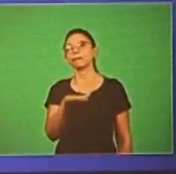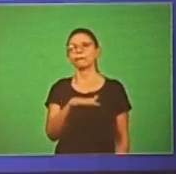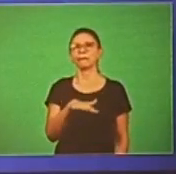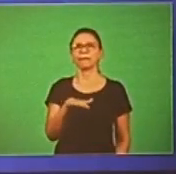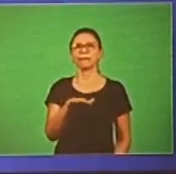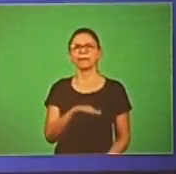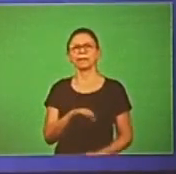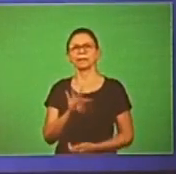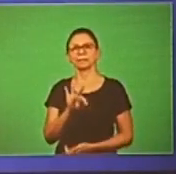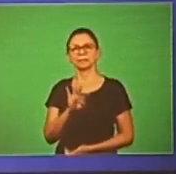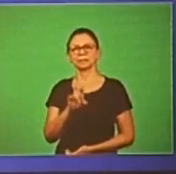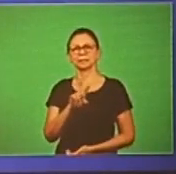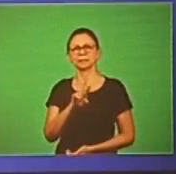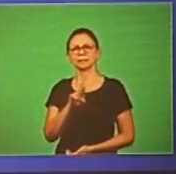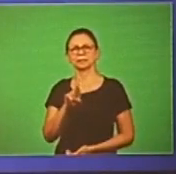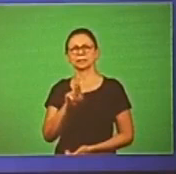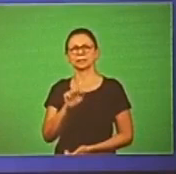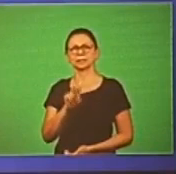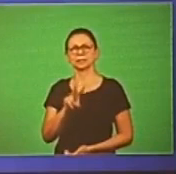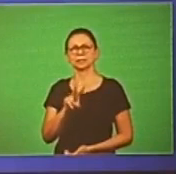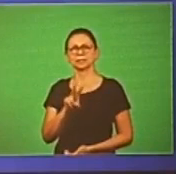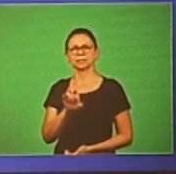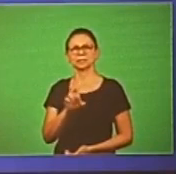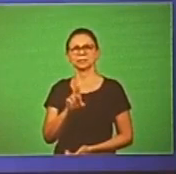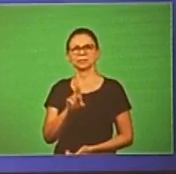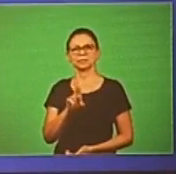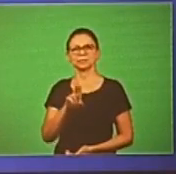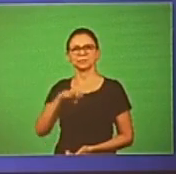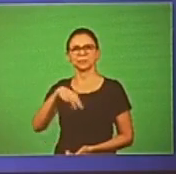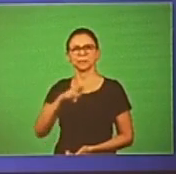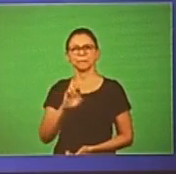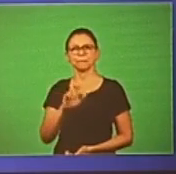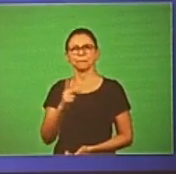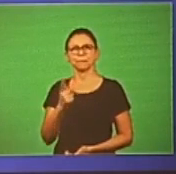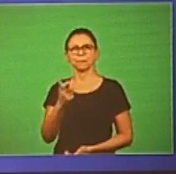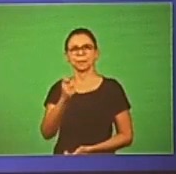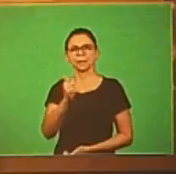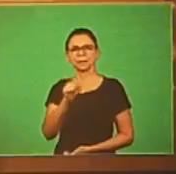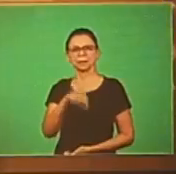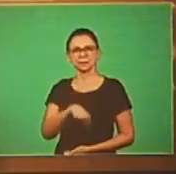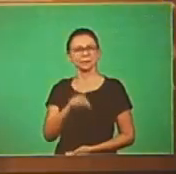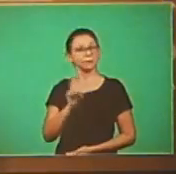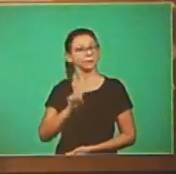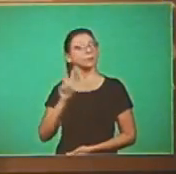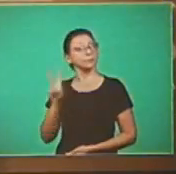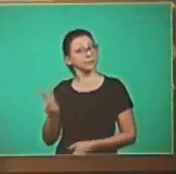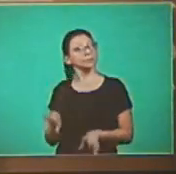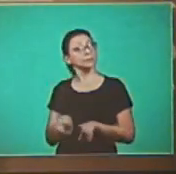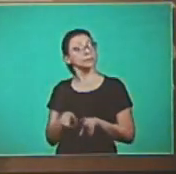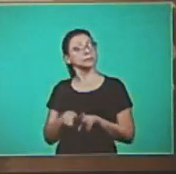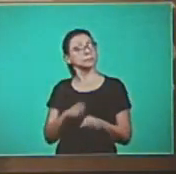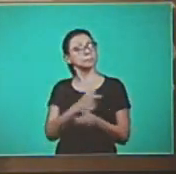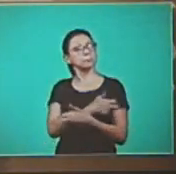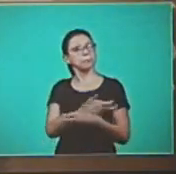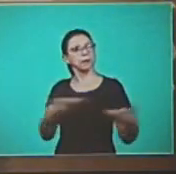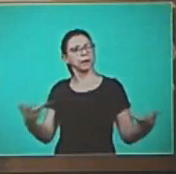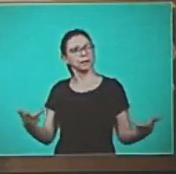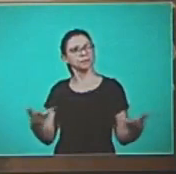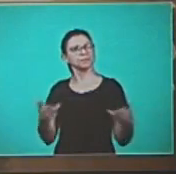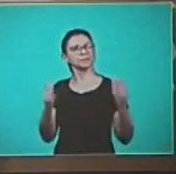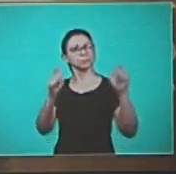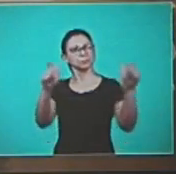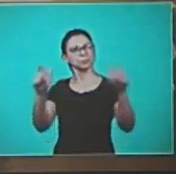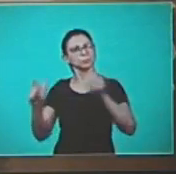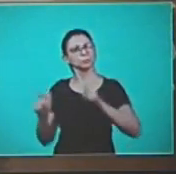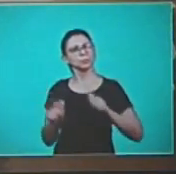of Terra Vermelha, near us in the city Vila Velha, in the state of Espírito Santo.